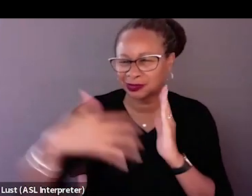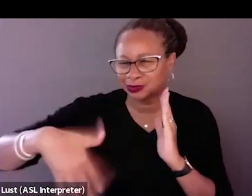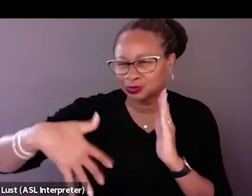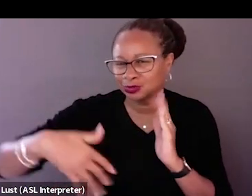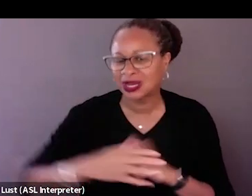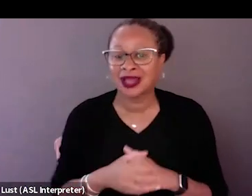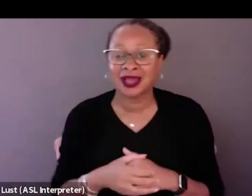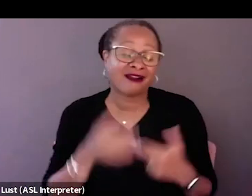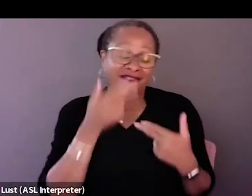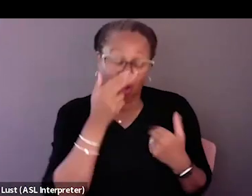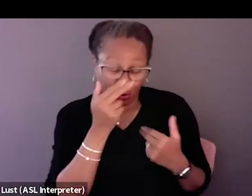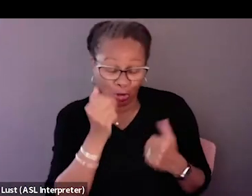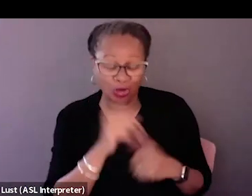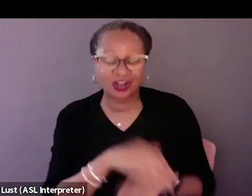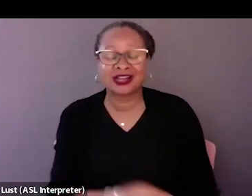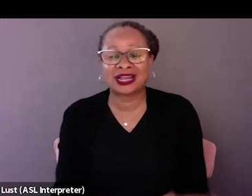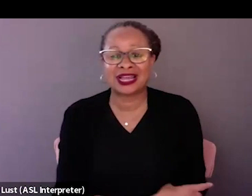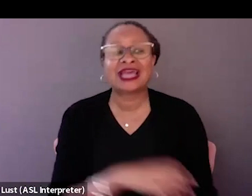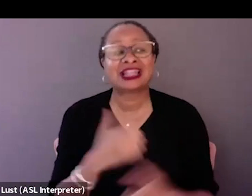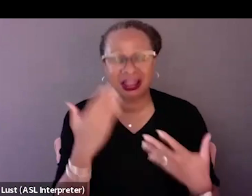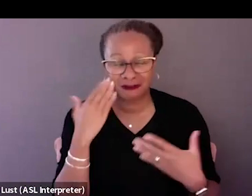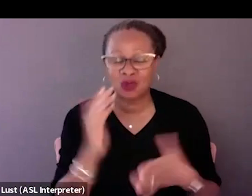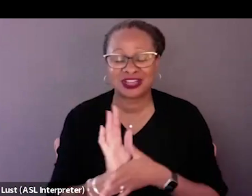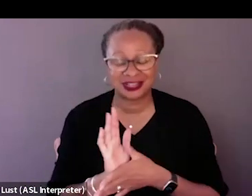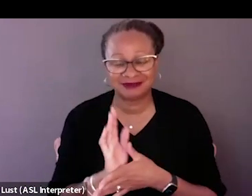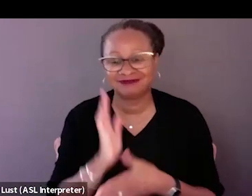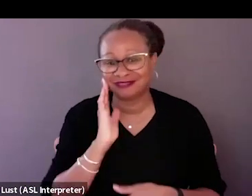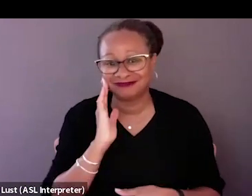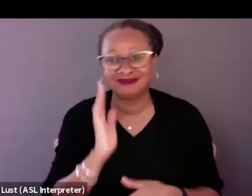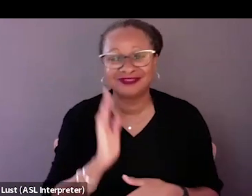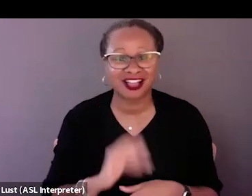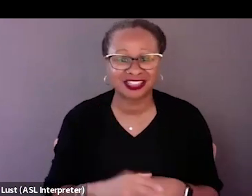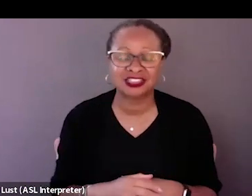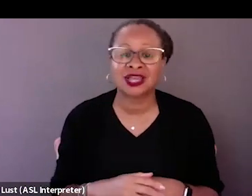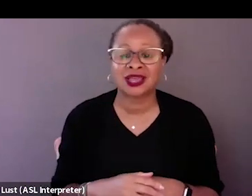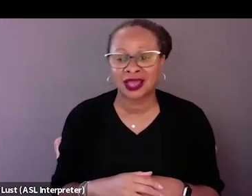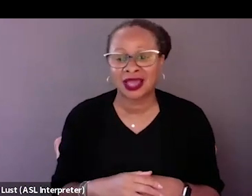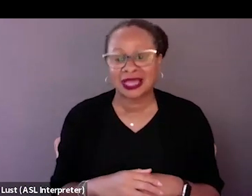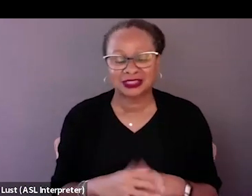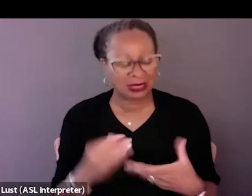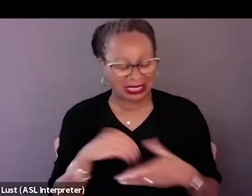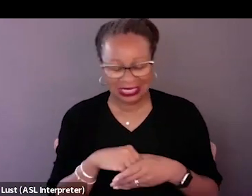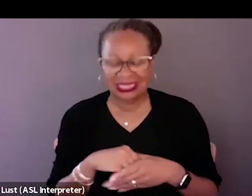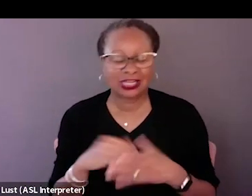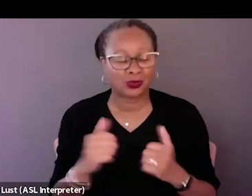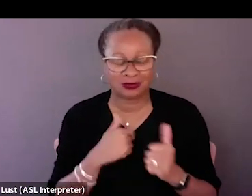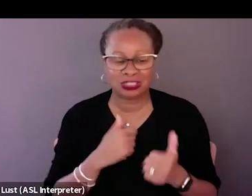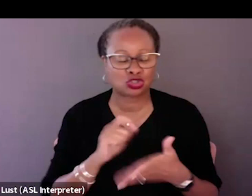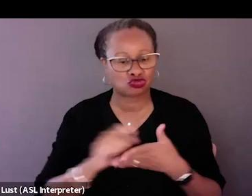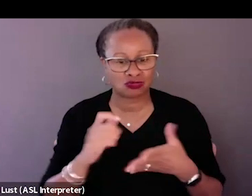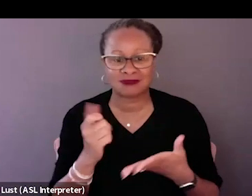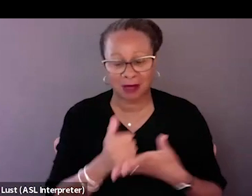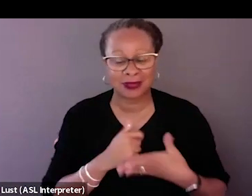of humor and a lot of movie knowledge to be in the trenches with me and help me write it. And so that's really